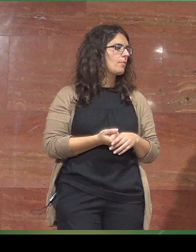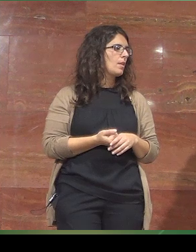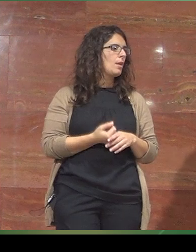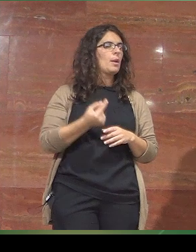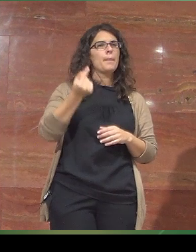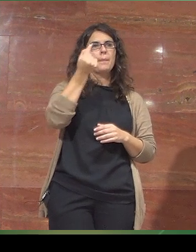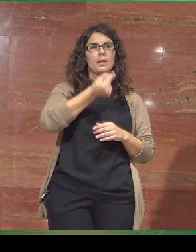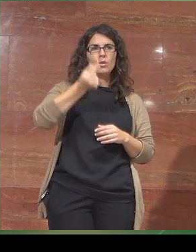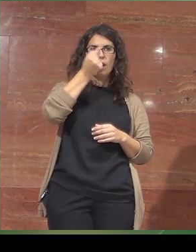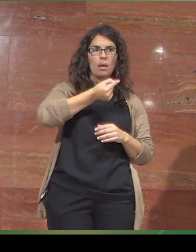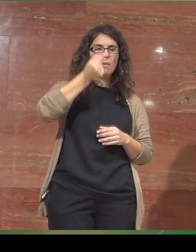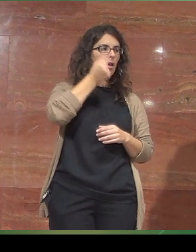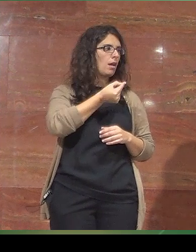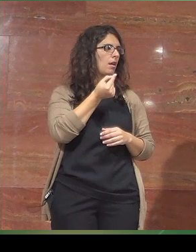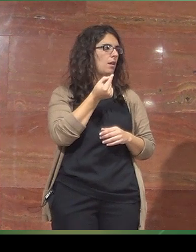elements?